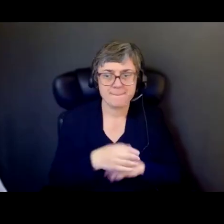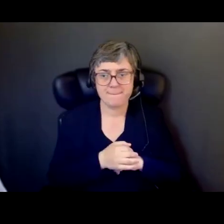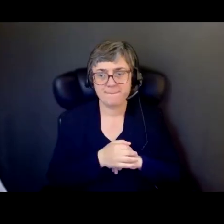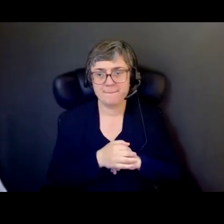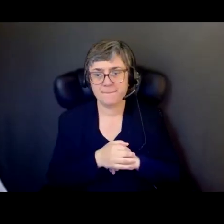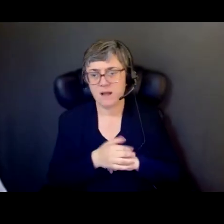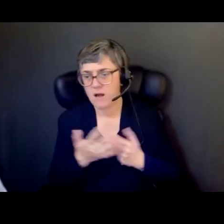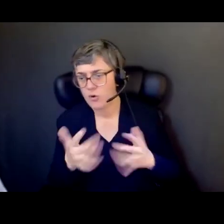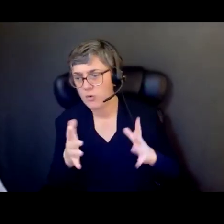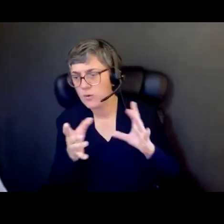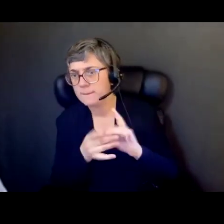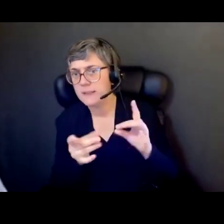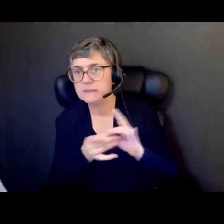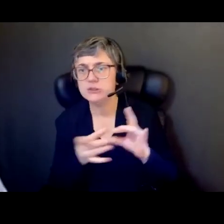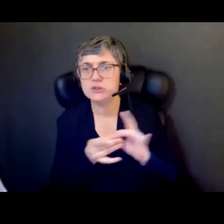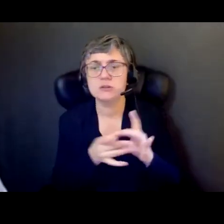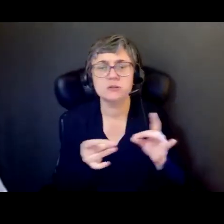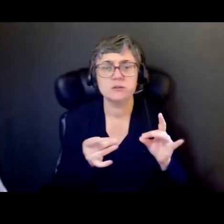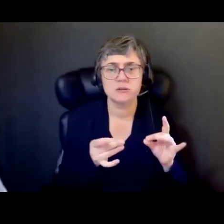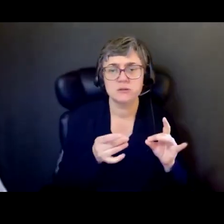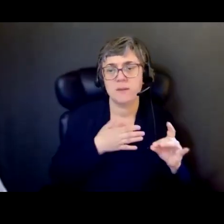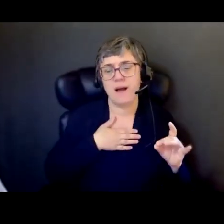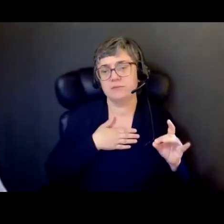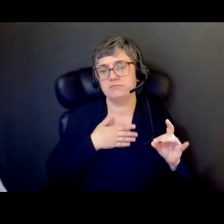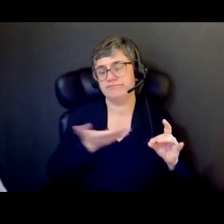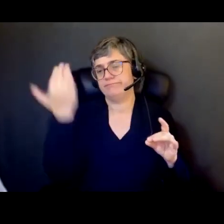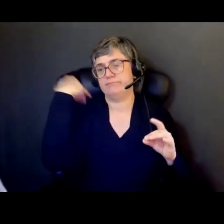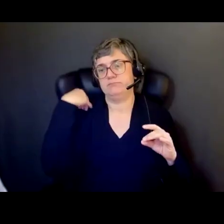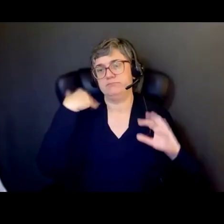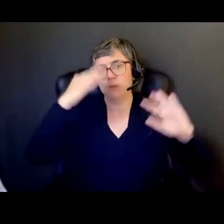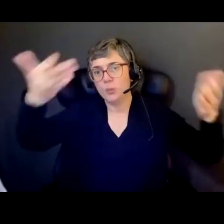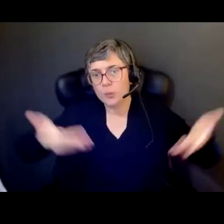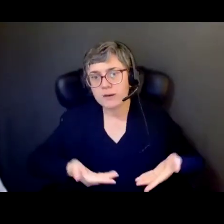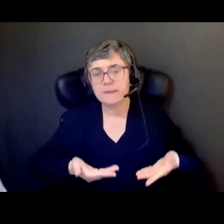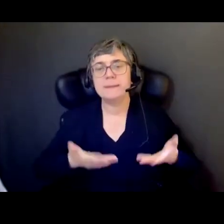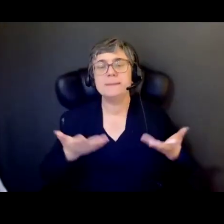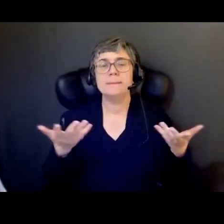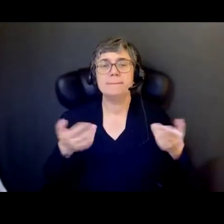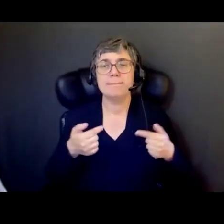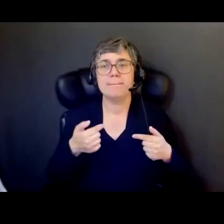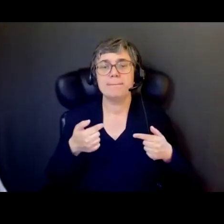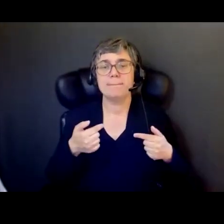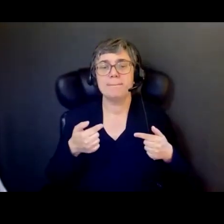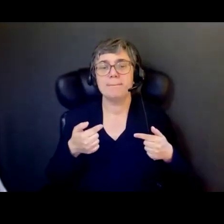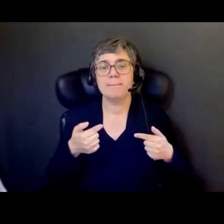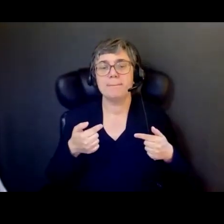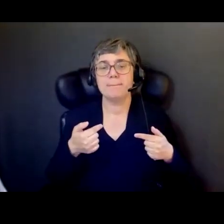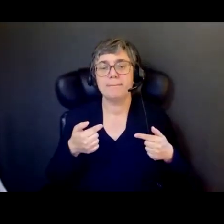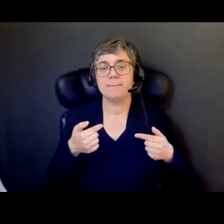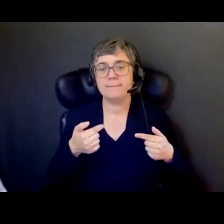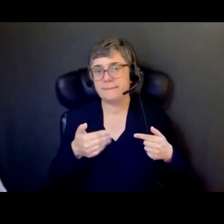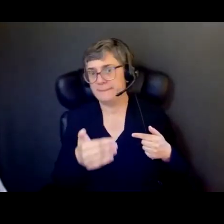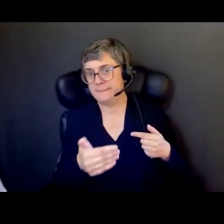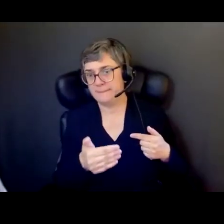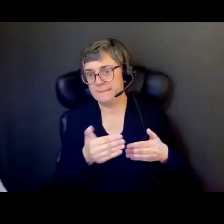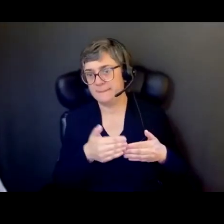I mentioned earlier in my little welcoming words, the session that we're about